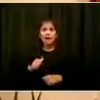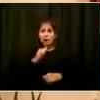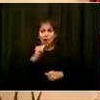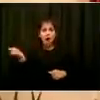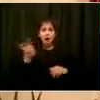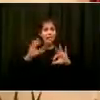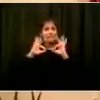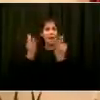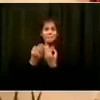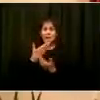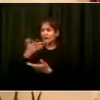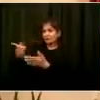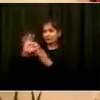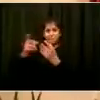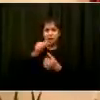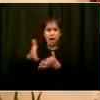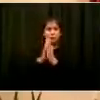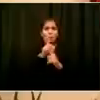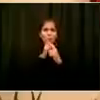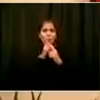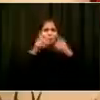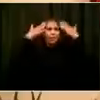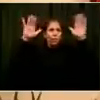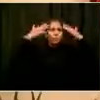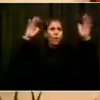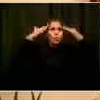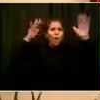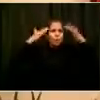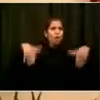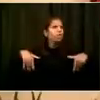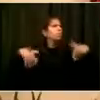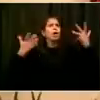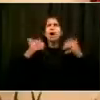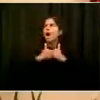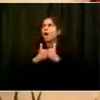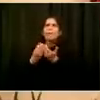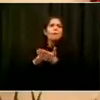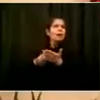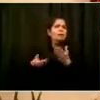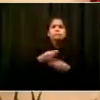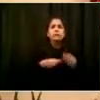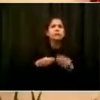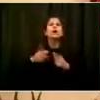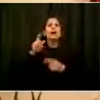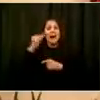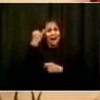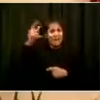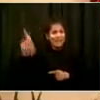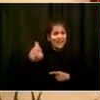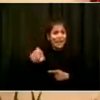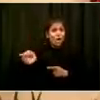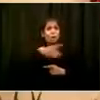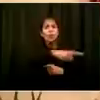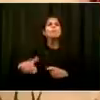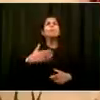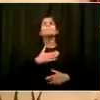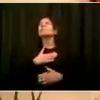device. You can also call 311, and you can also make sure your school knows that you need a device. Any of